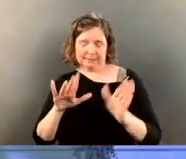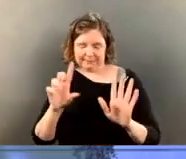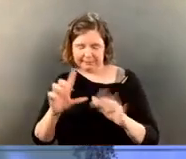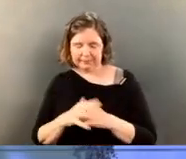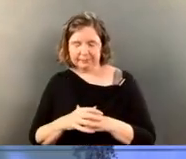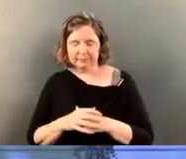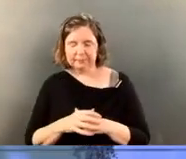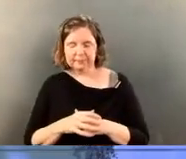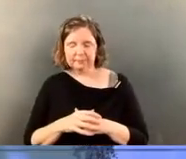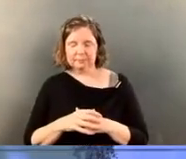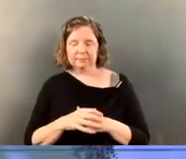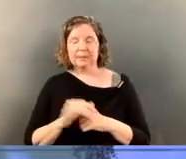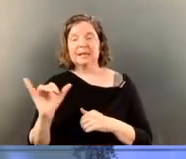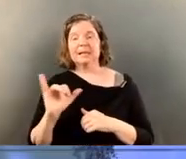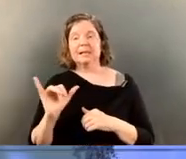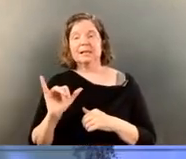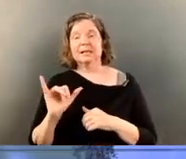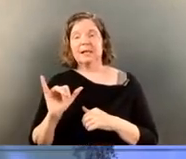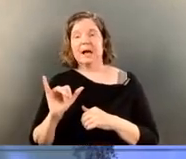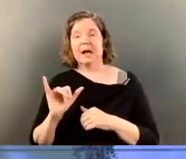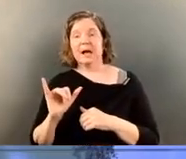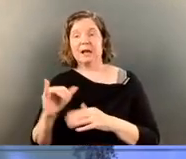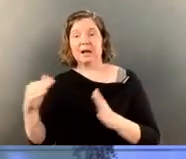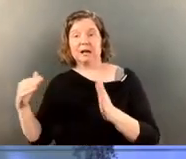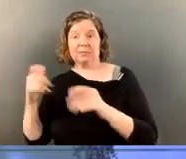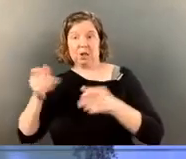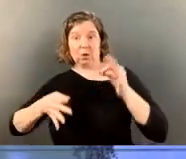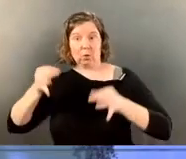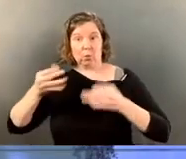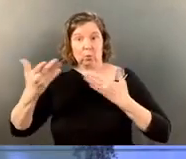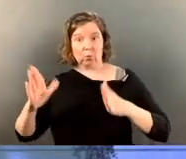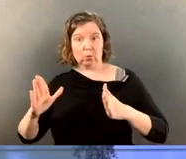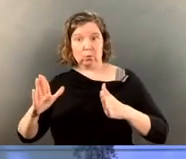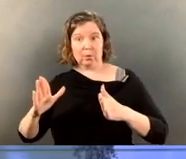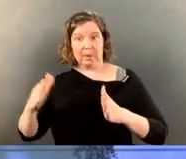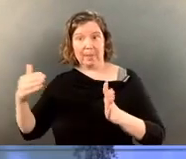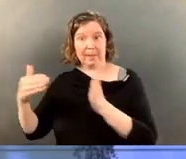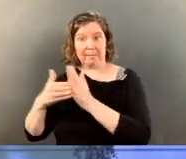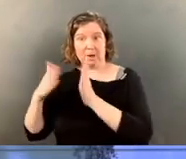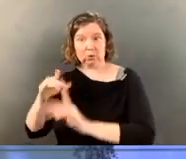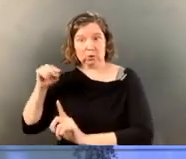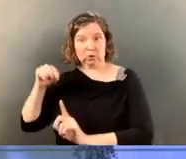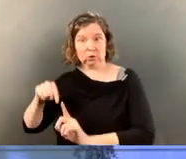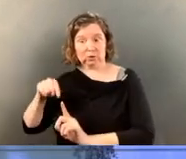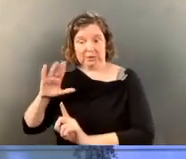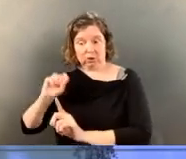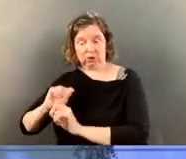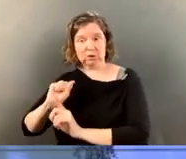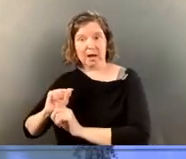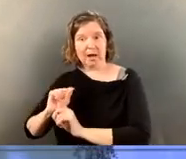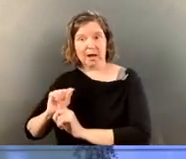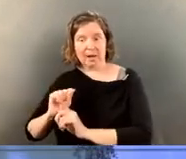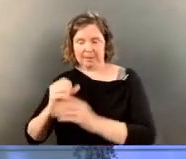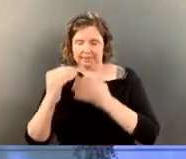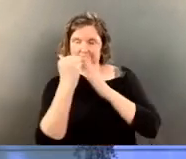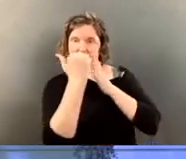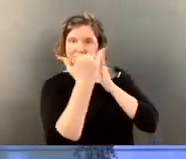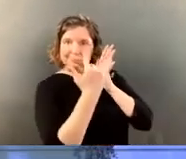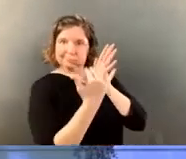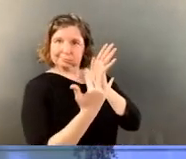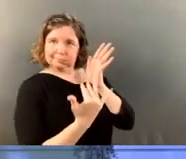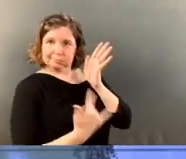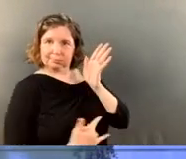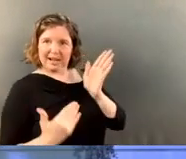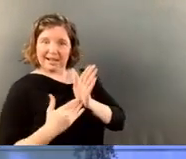this. He's like a prosecutor in the courtroom, and his job is to build a case against